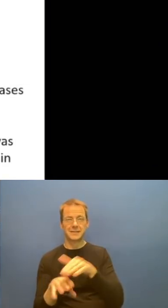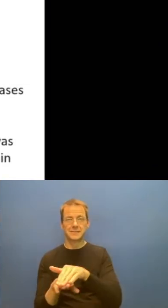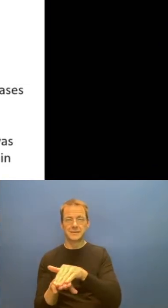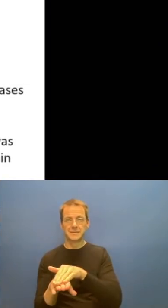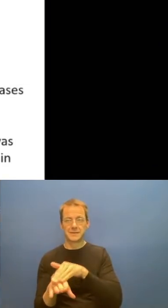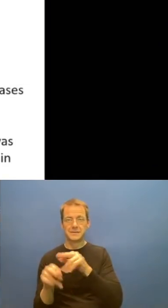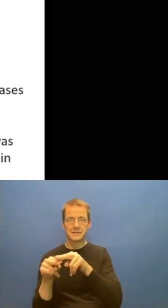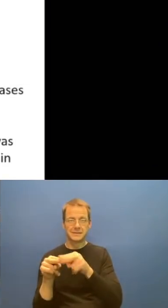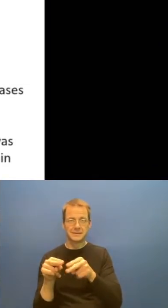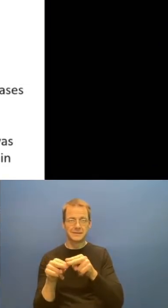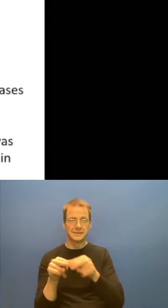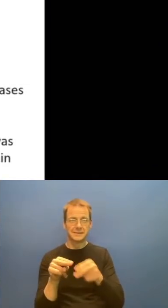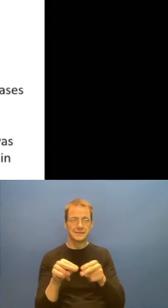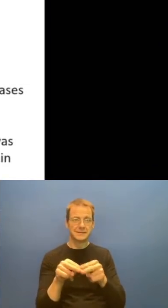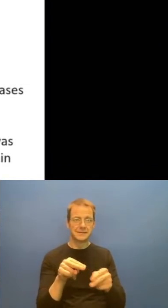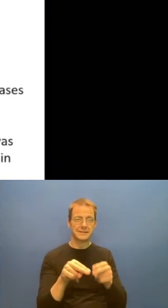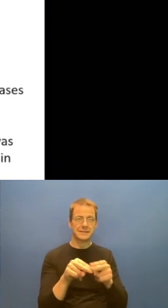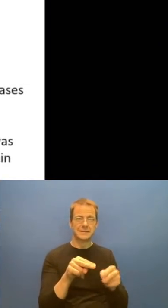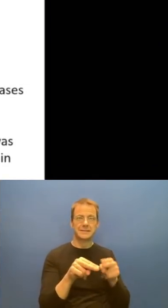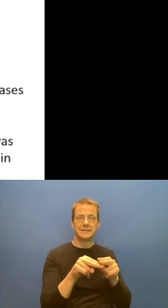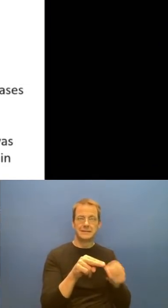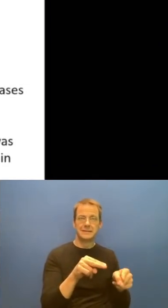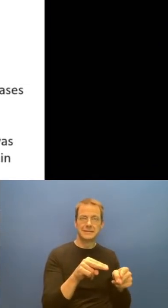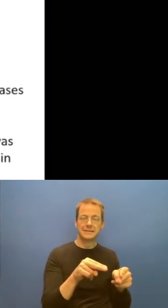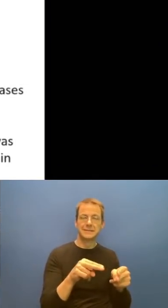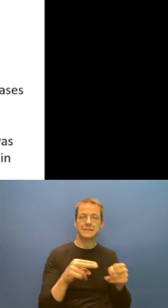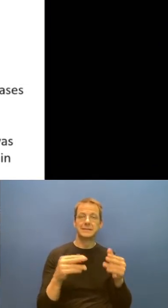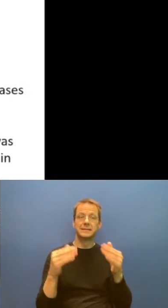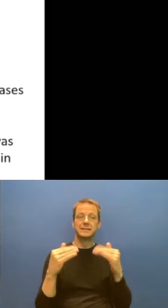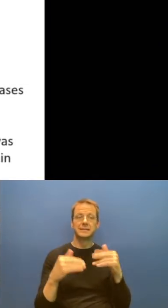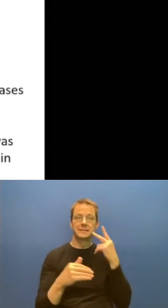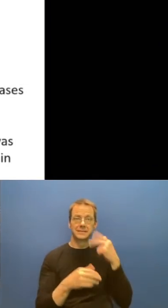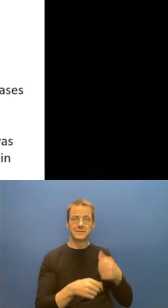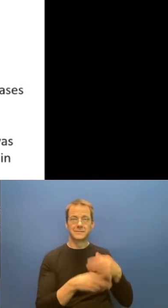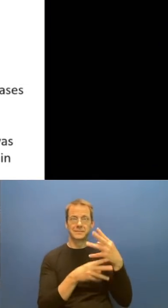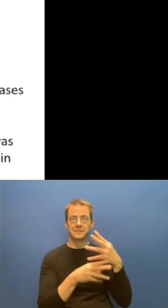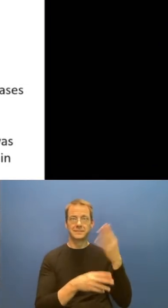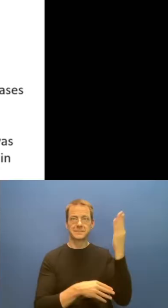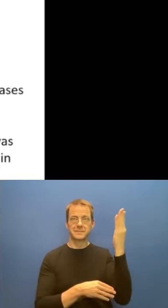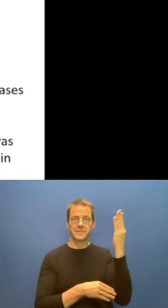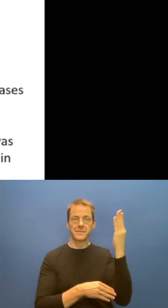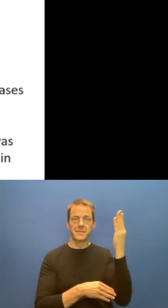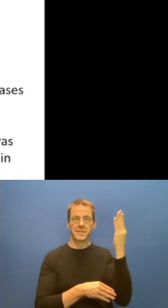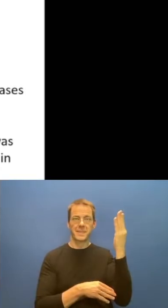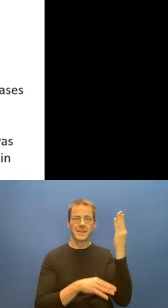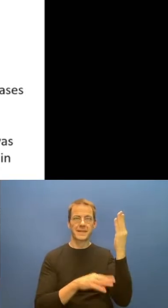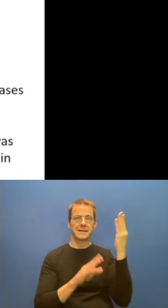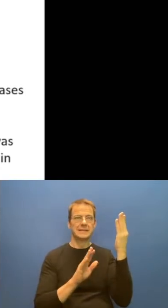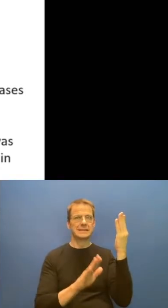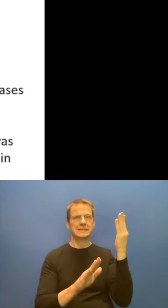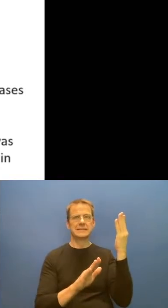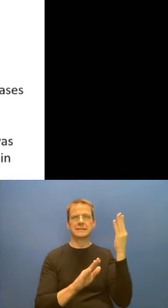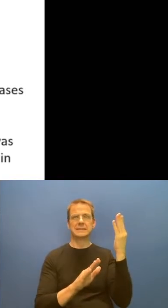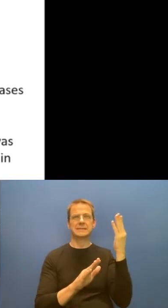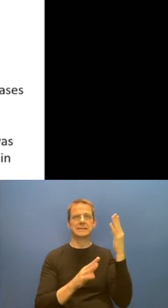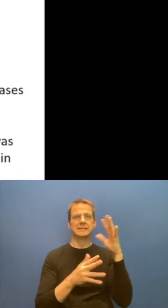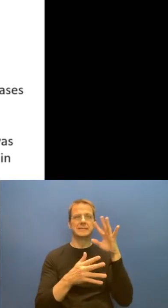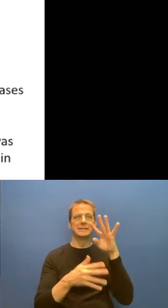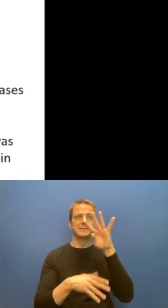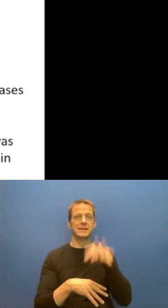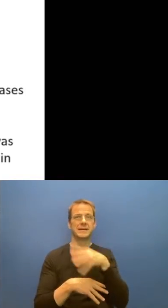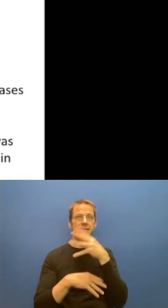And here, sorry, it's a very busy graph, but I just wanted to come back to the past when we first had a first